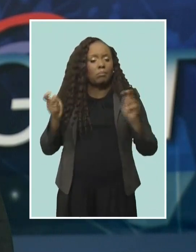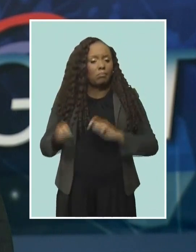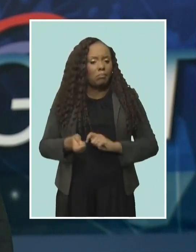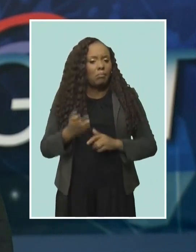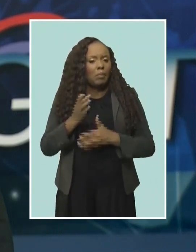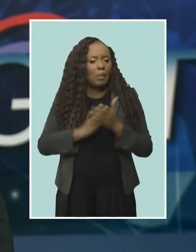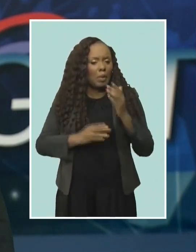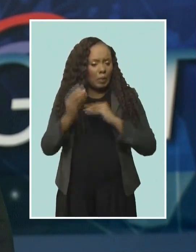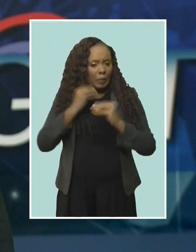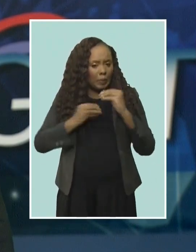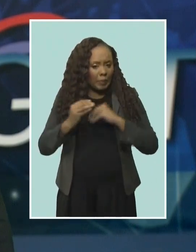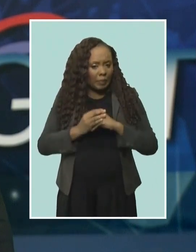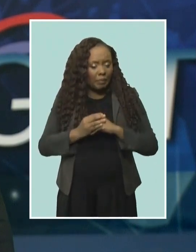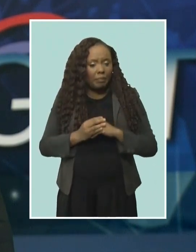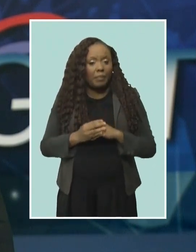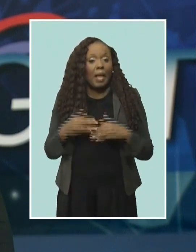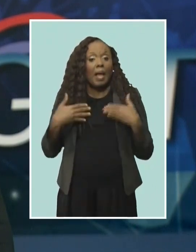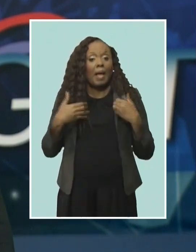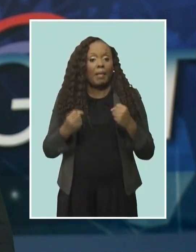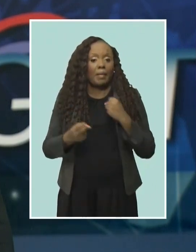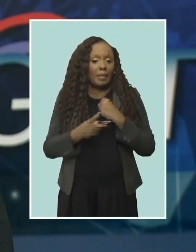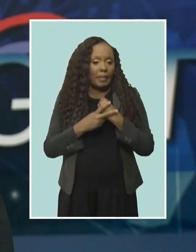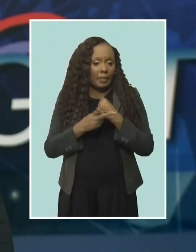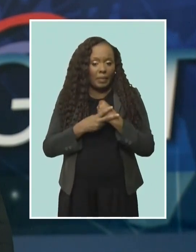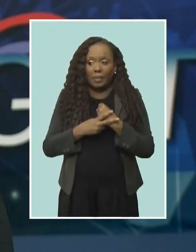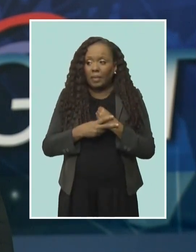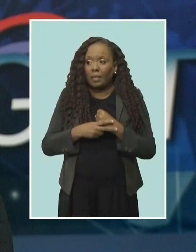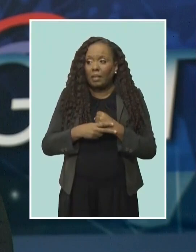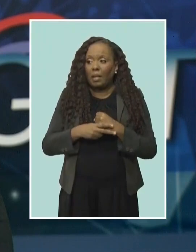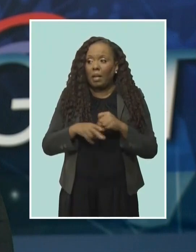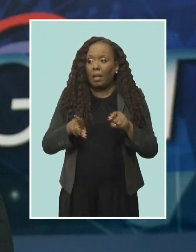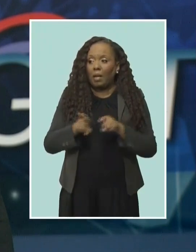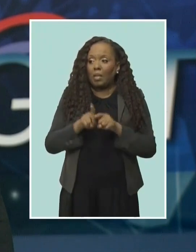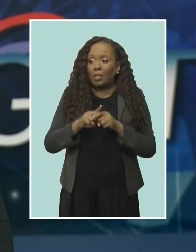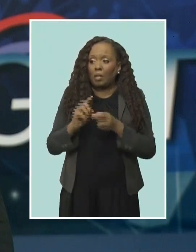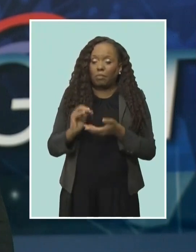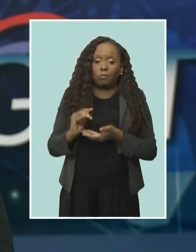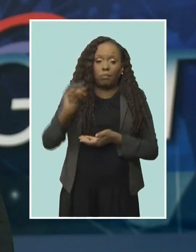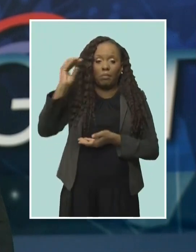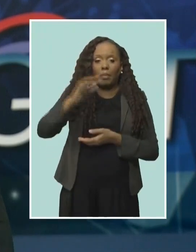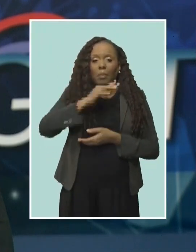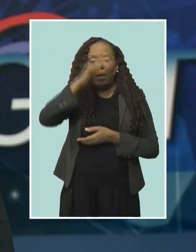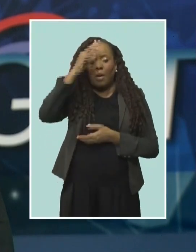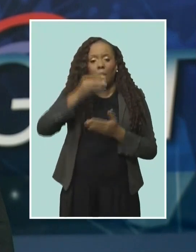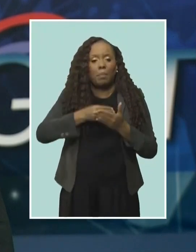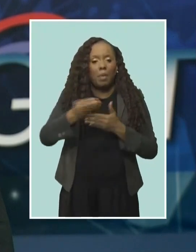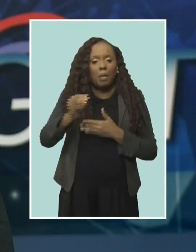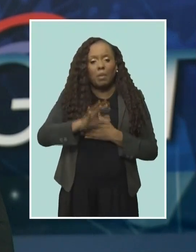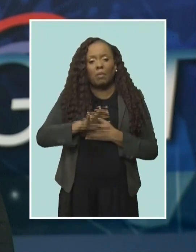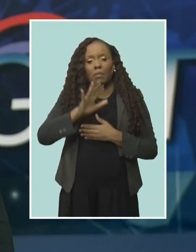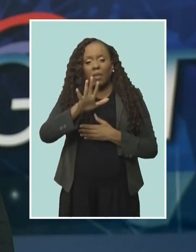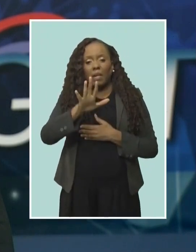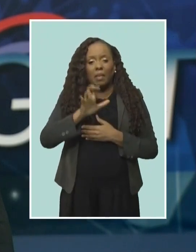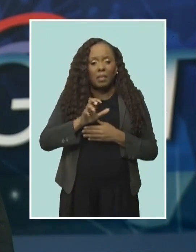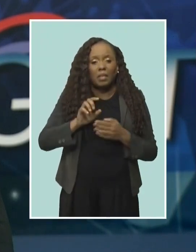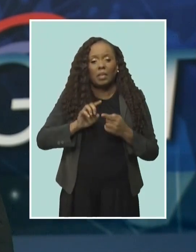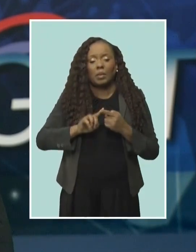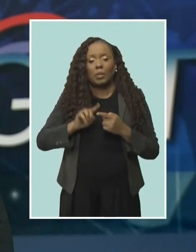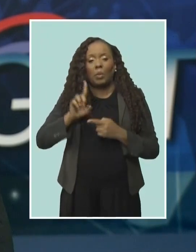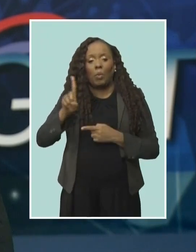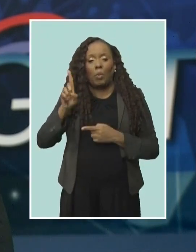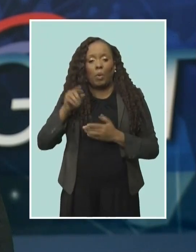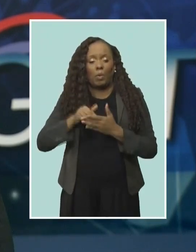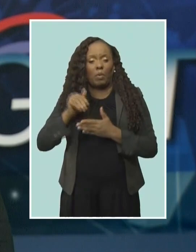their offerings. He adds health savings will also be plentiful as parents purchase between $500 to